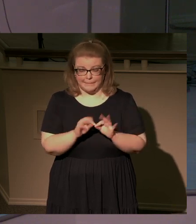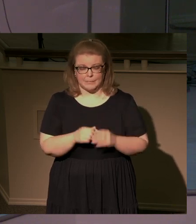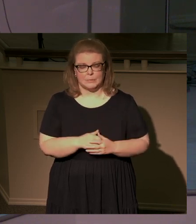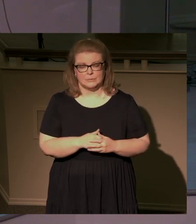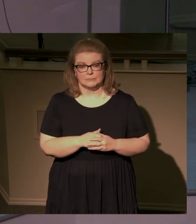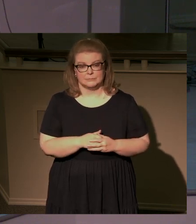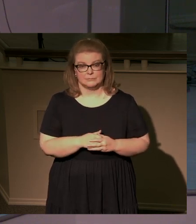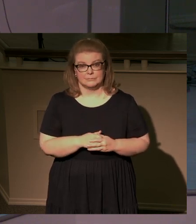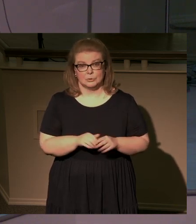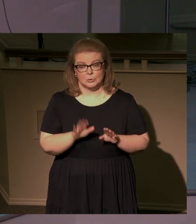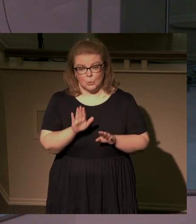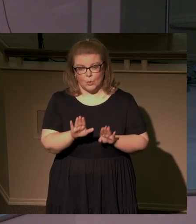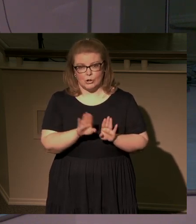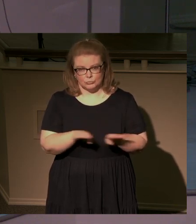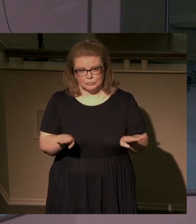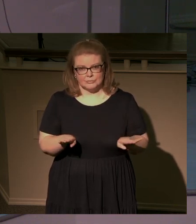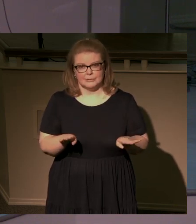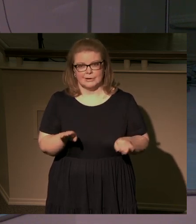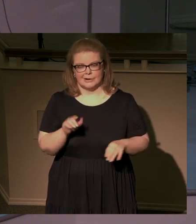that they're sinful.